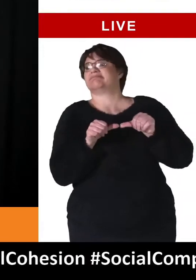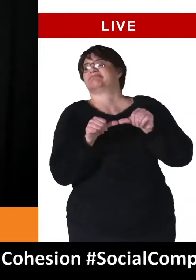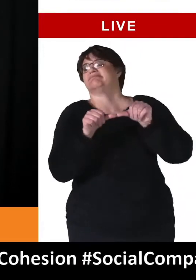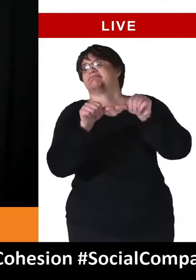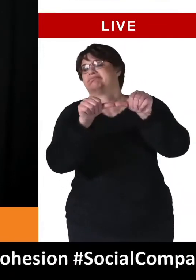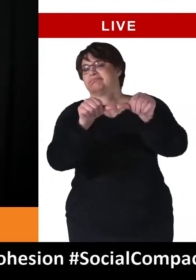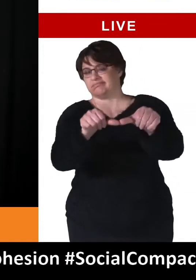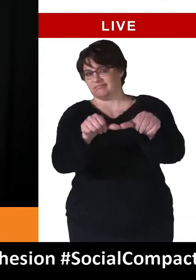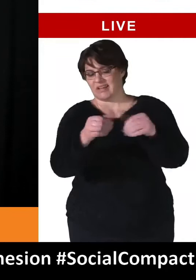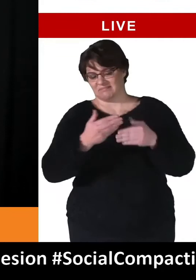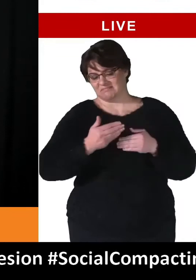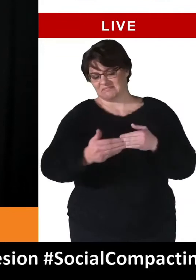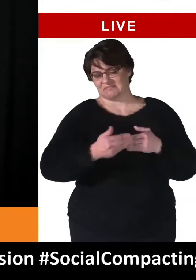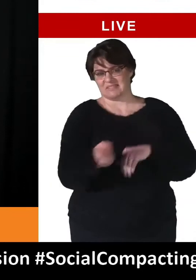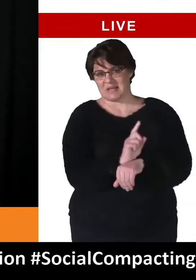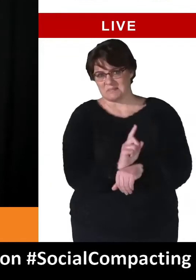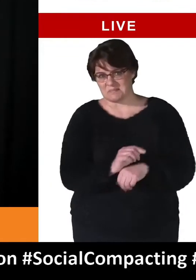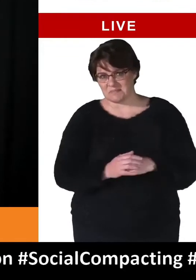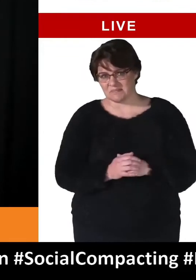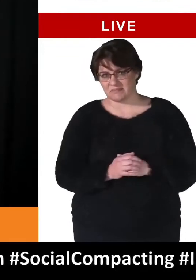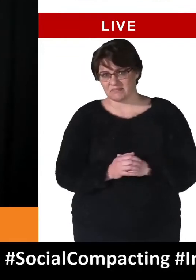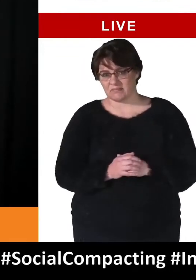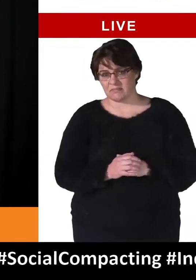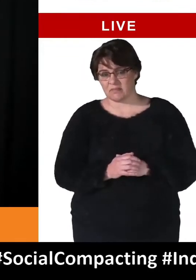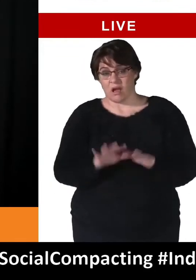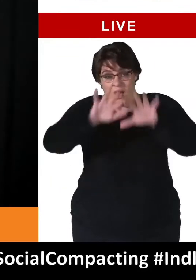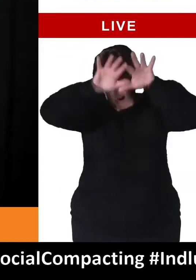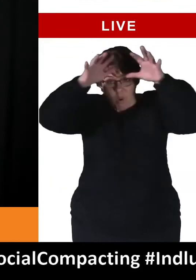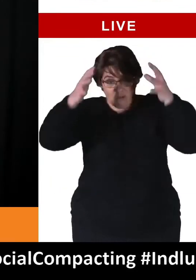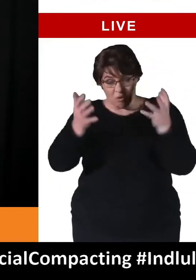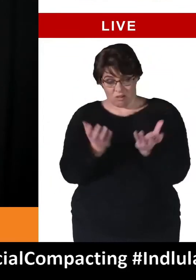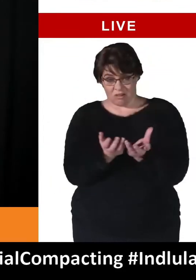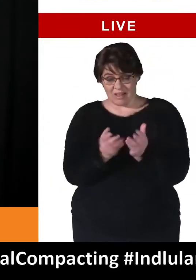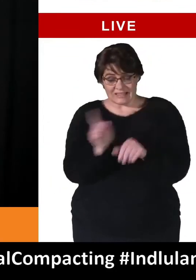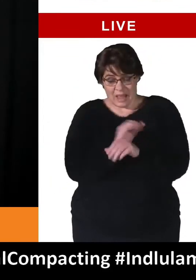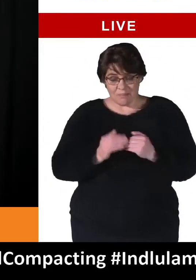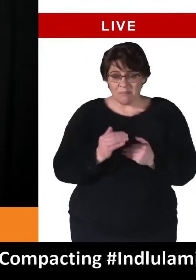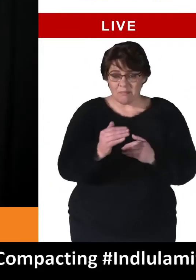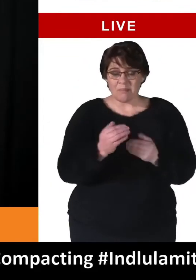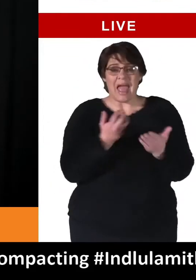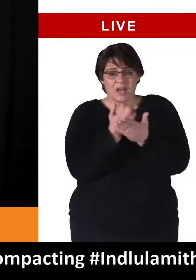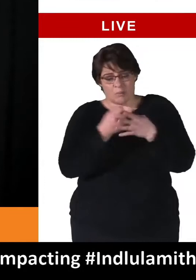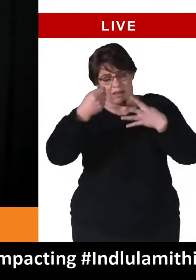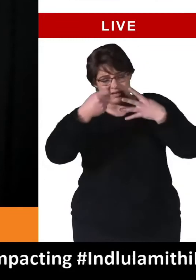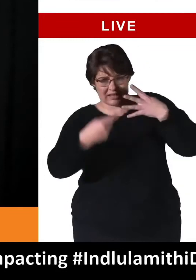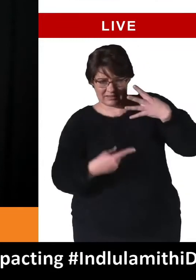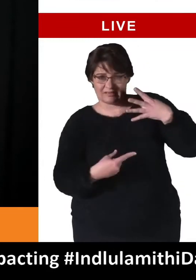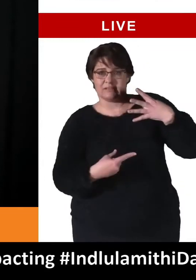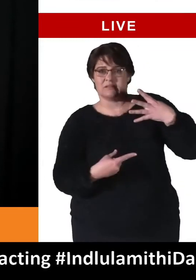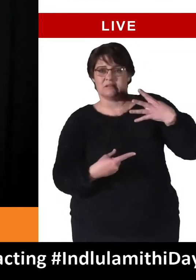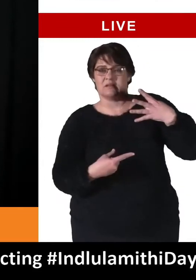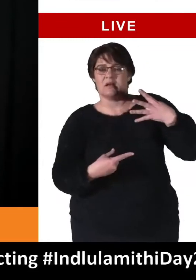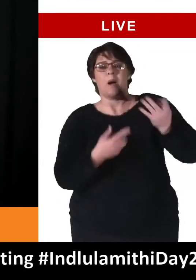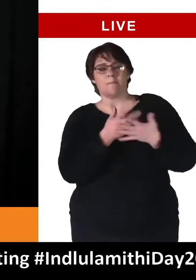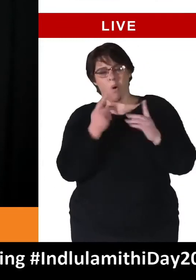the medium term. Overall, over time, economic indicators tend to gravitate